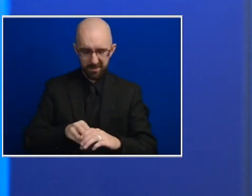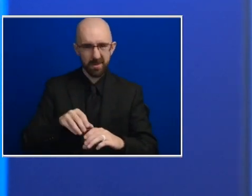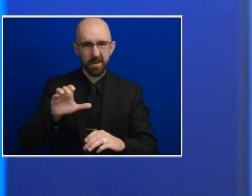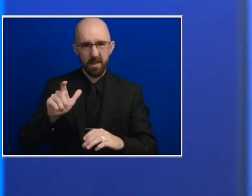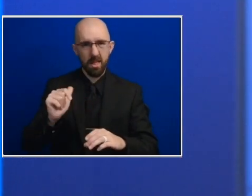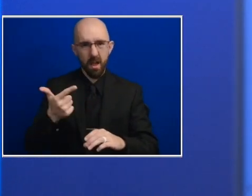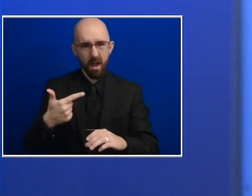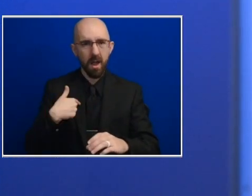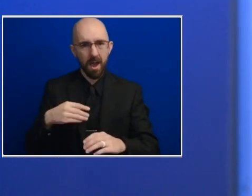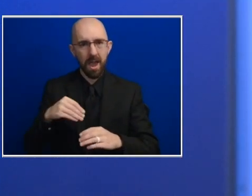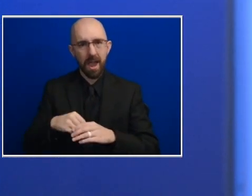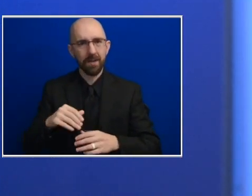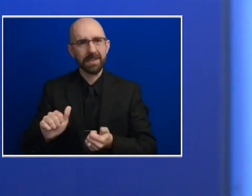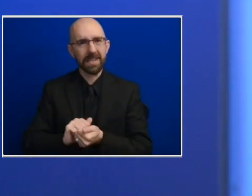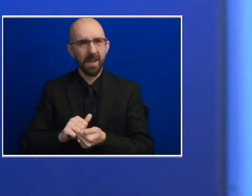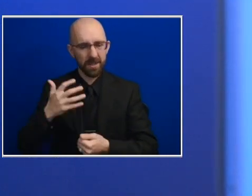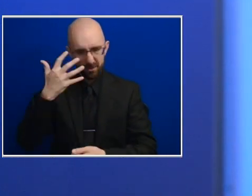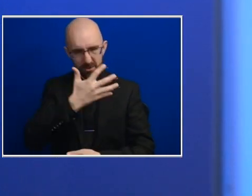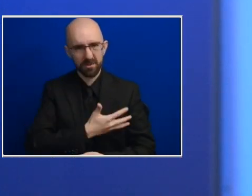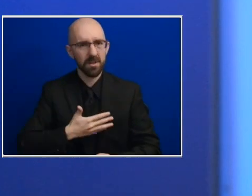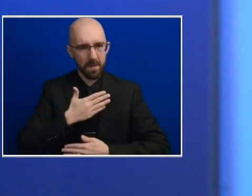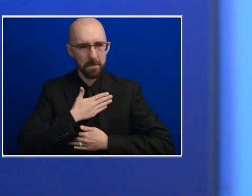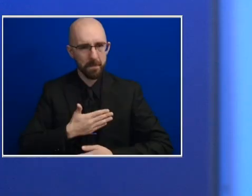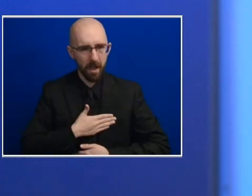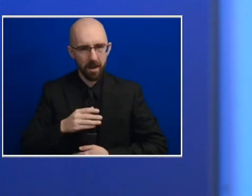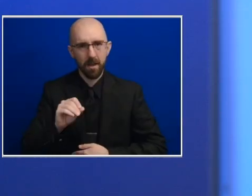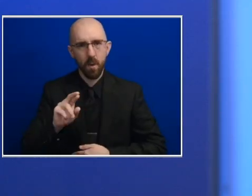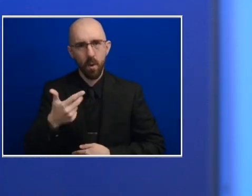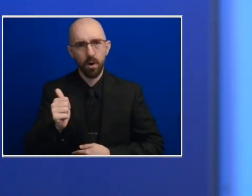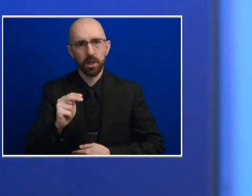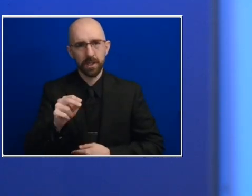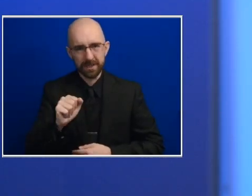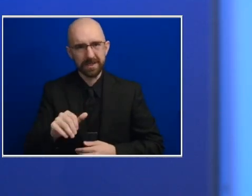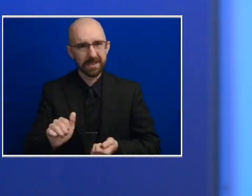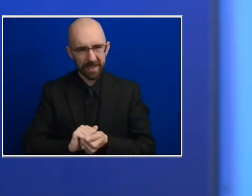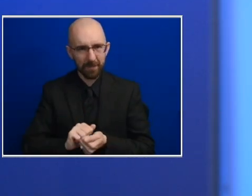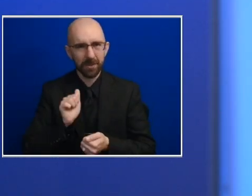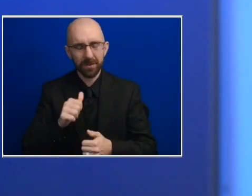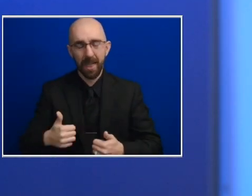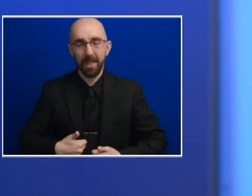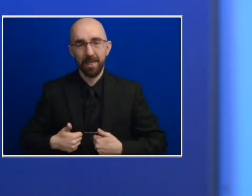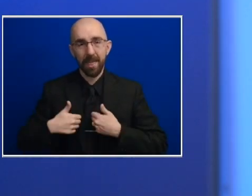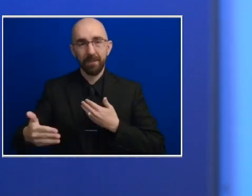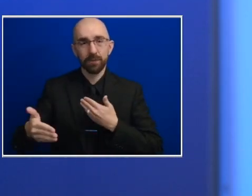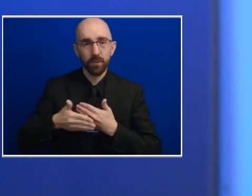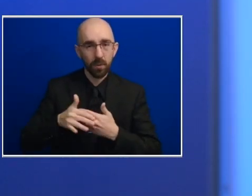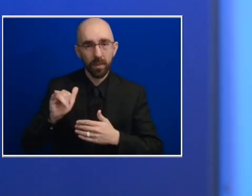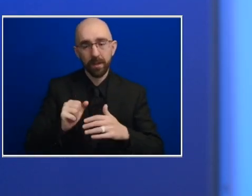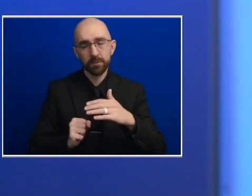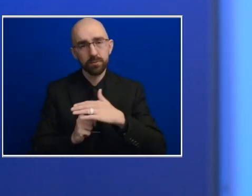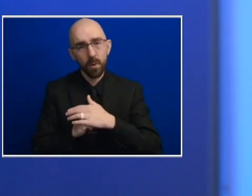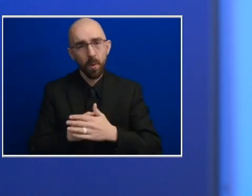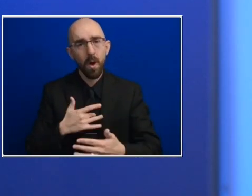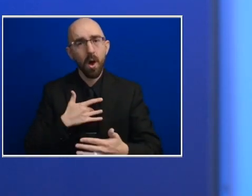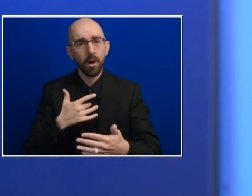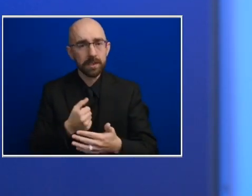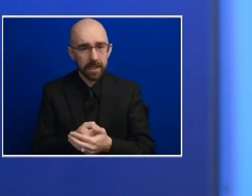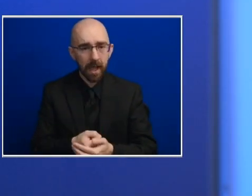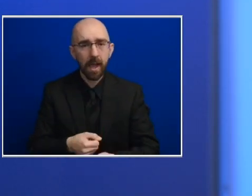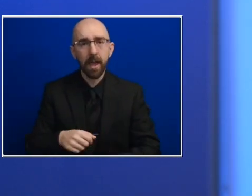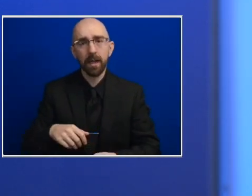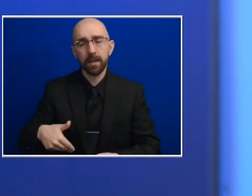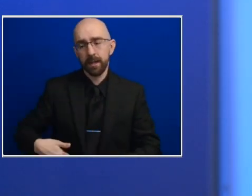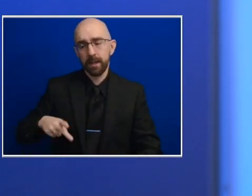are affected, and that can cause a shortening of a lifespan. So a stroke or a heart attack or a kidney problem can result